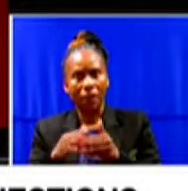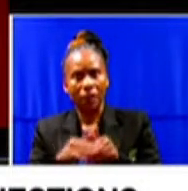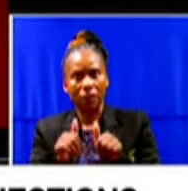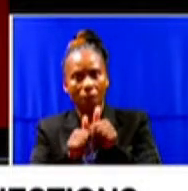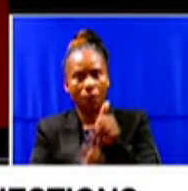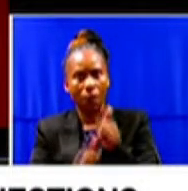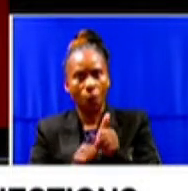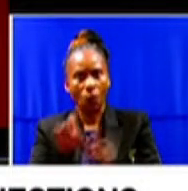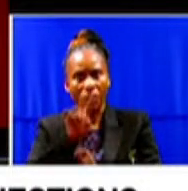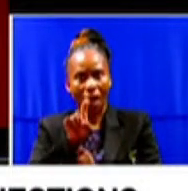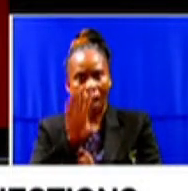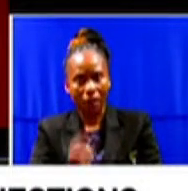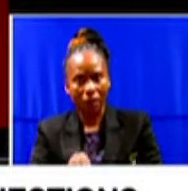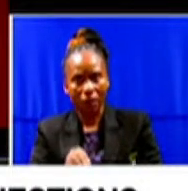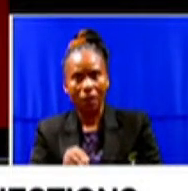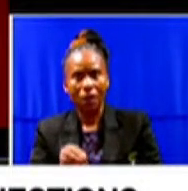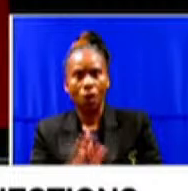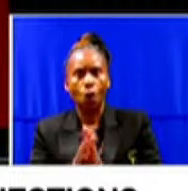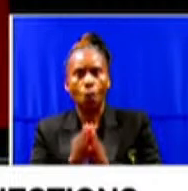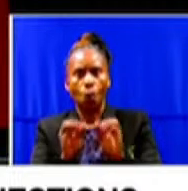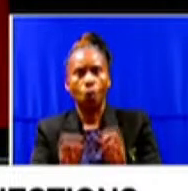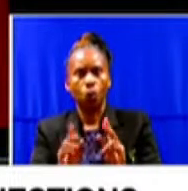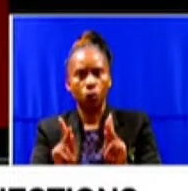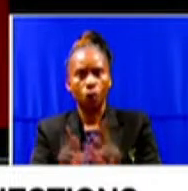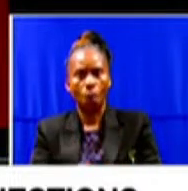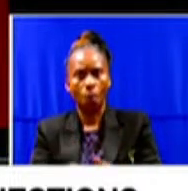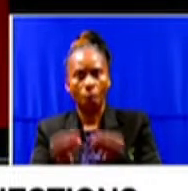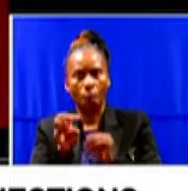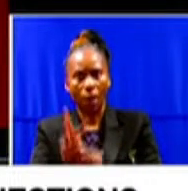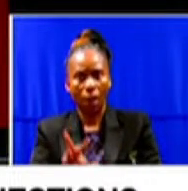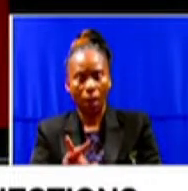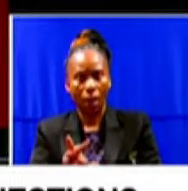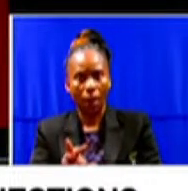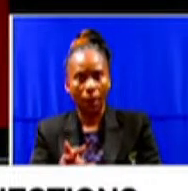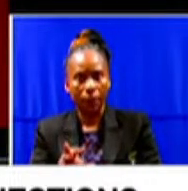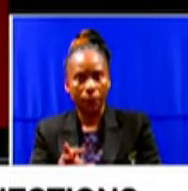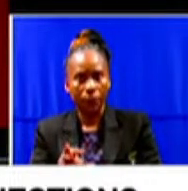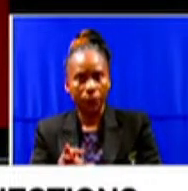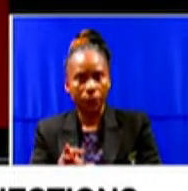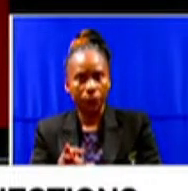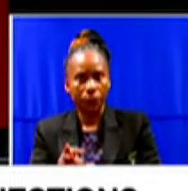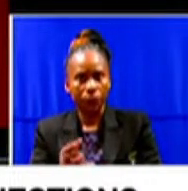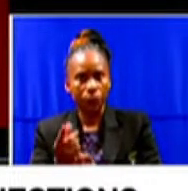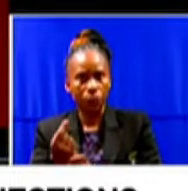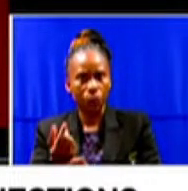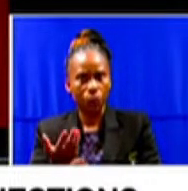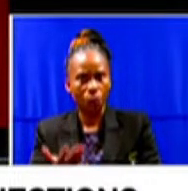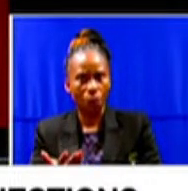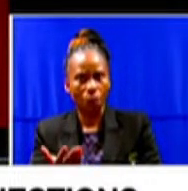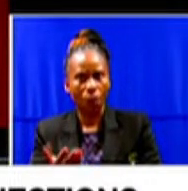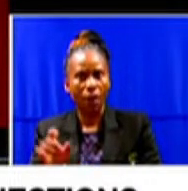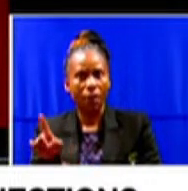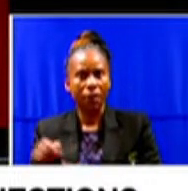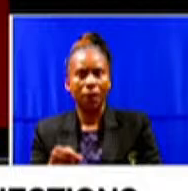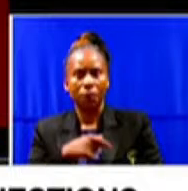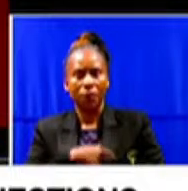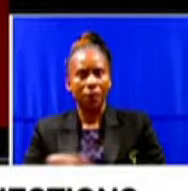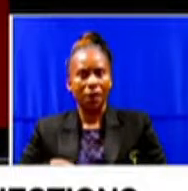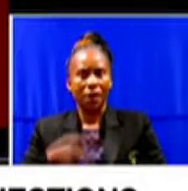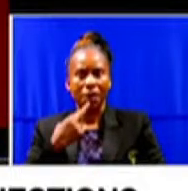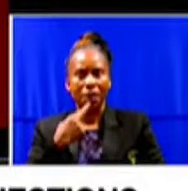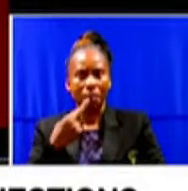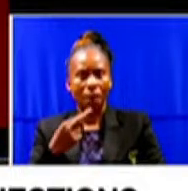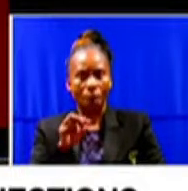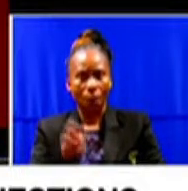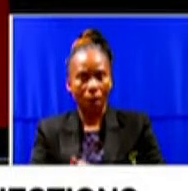allocating opportunities, the principle of fairness, as usual, has been applied. If a member who is